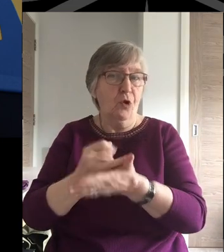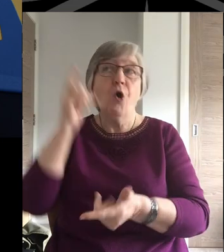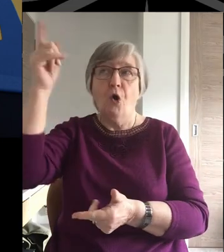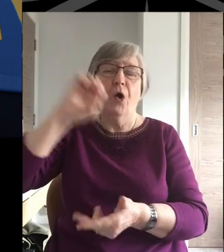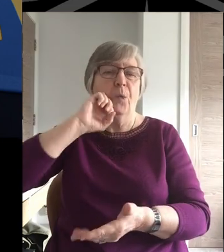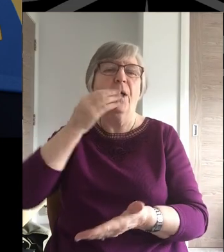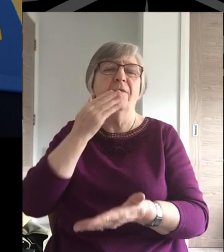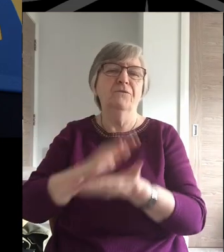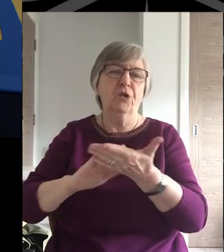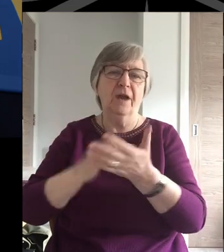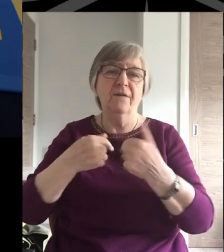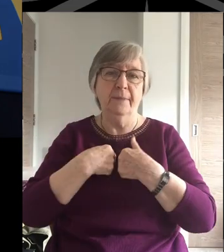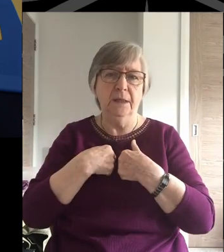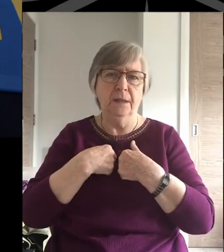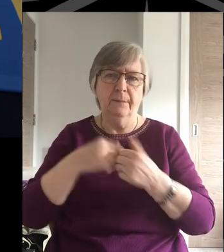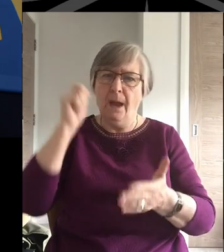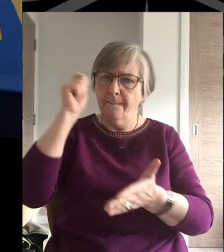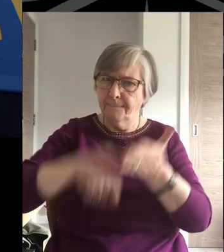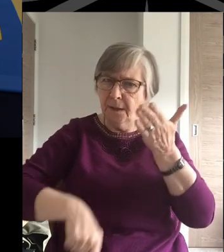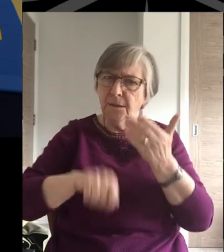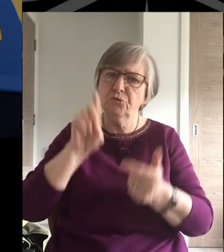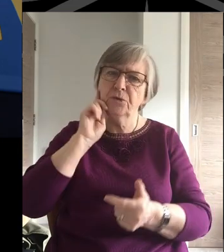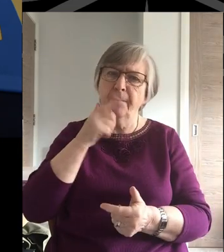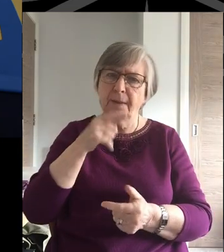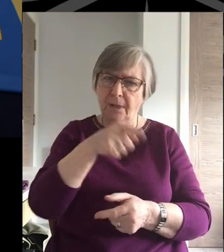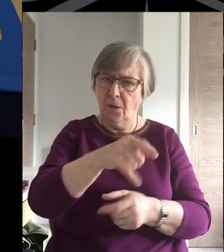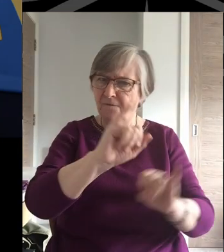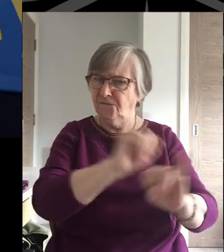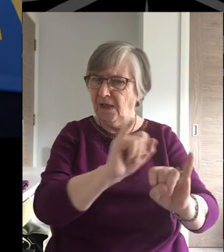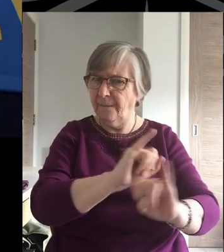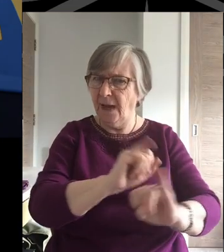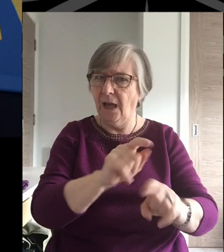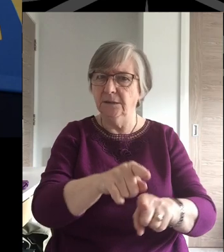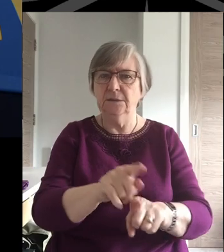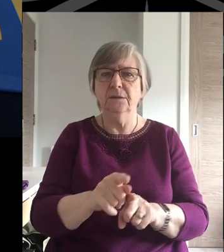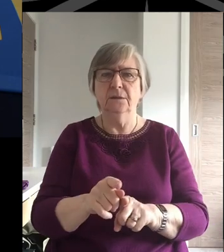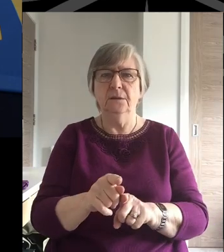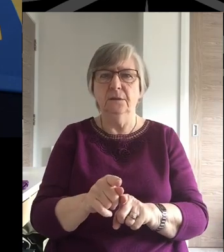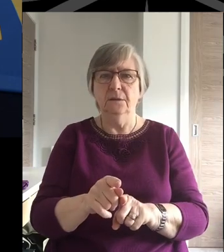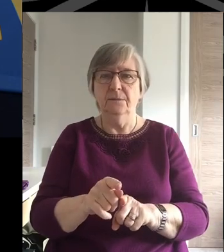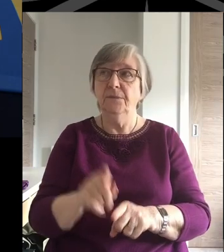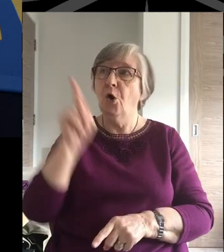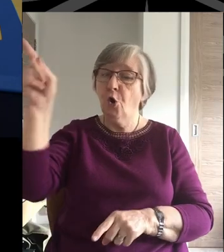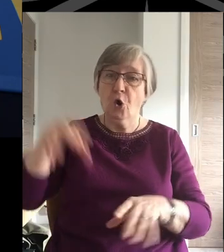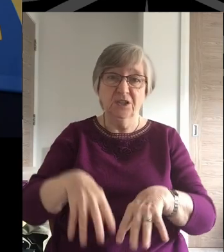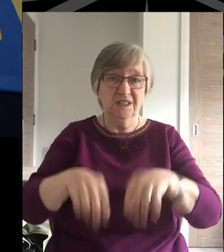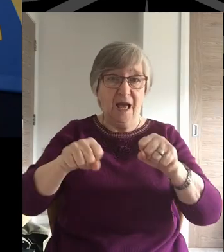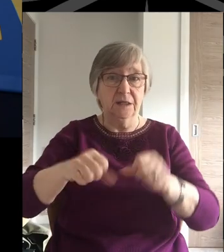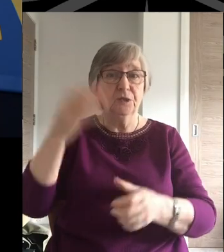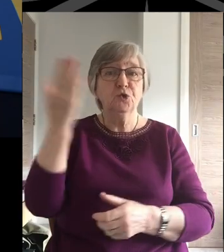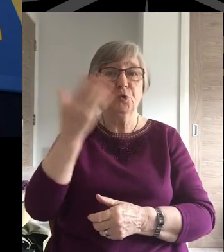us. He punishes people when they do something very bad. He invented schools.